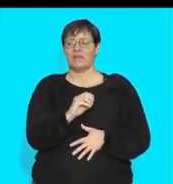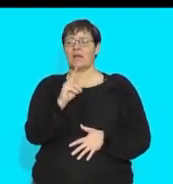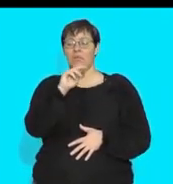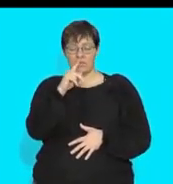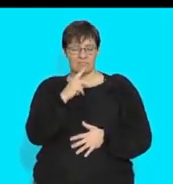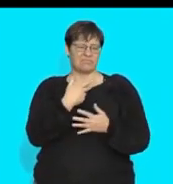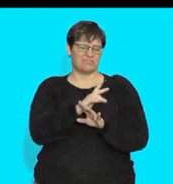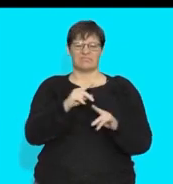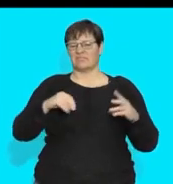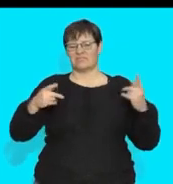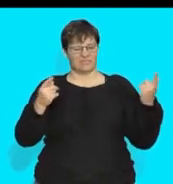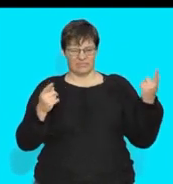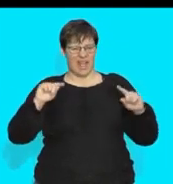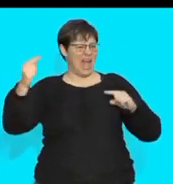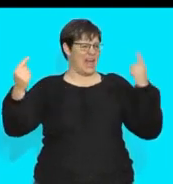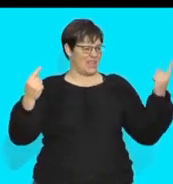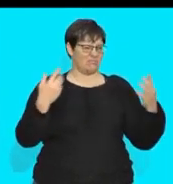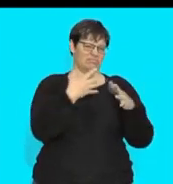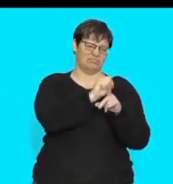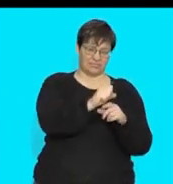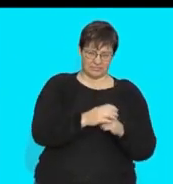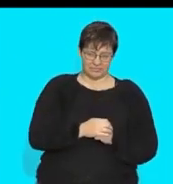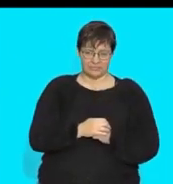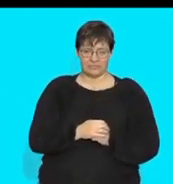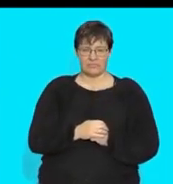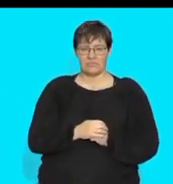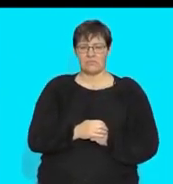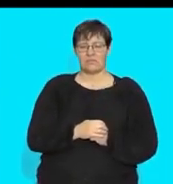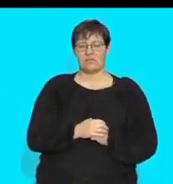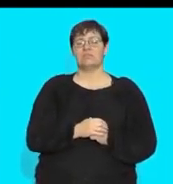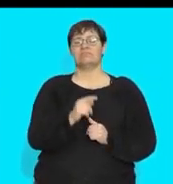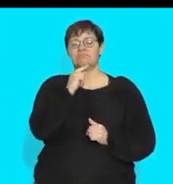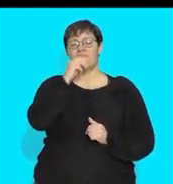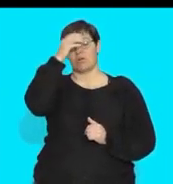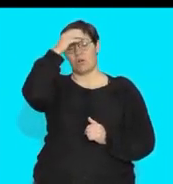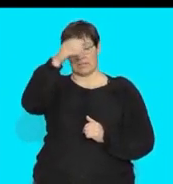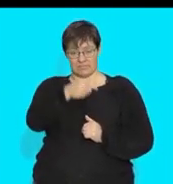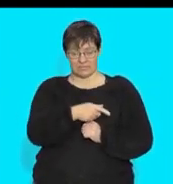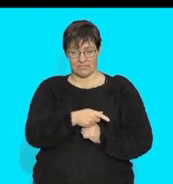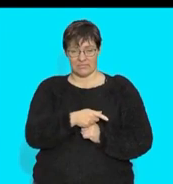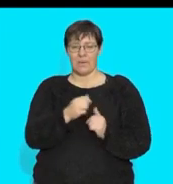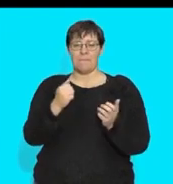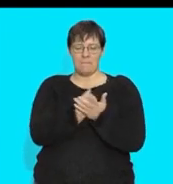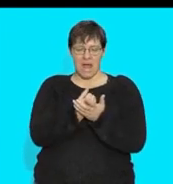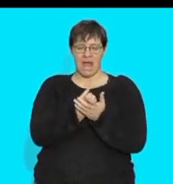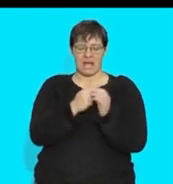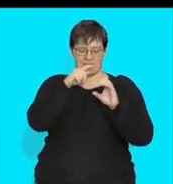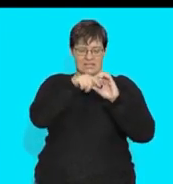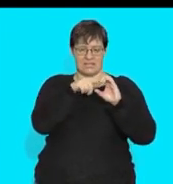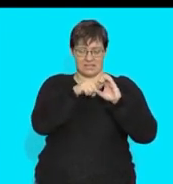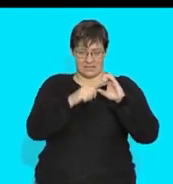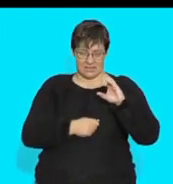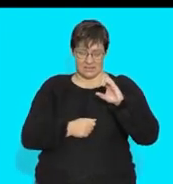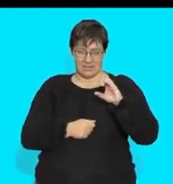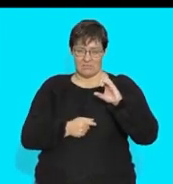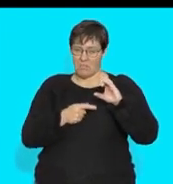to trap any kind of foreign particle. Guys, it's very simple. This whole concept, it must be hollow. You